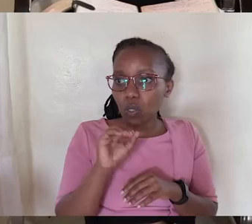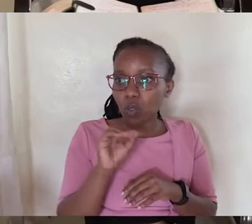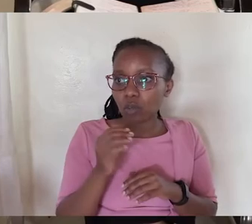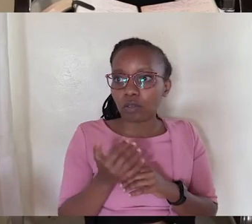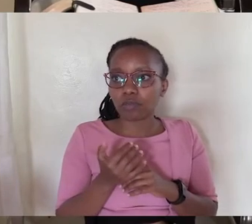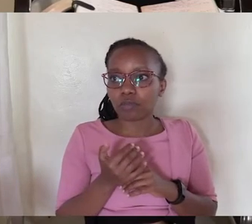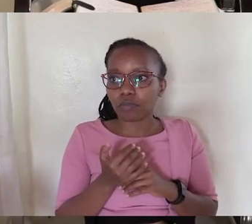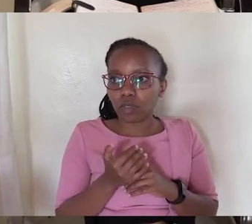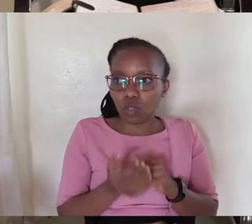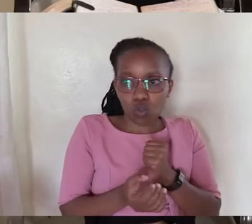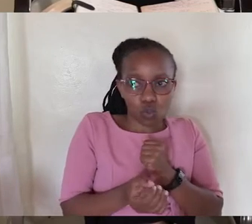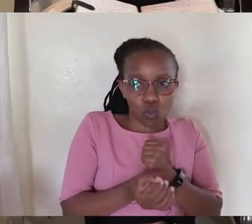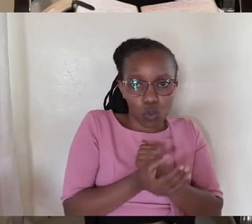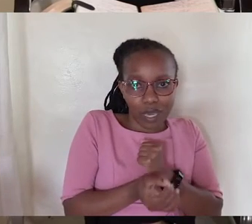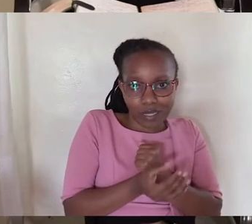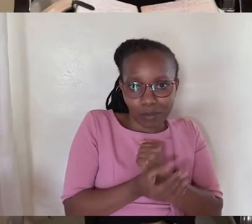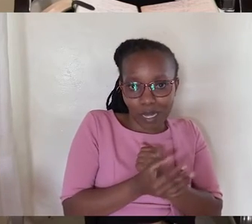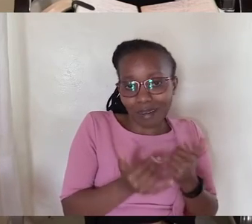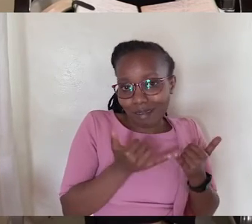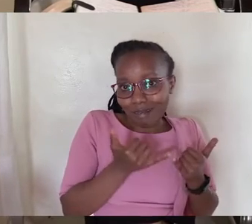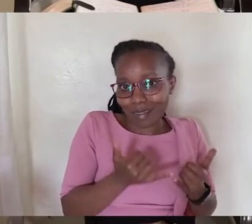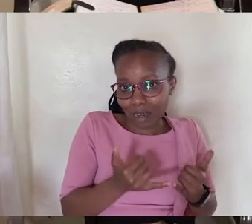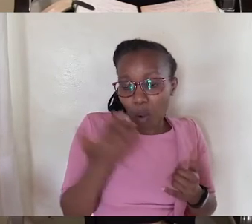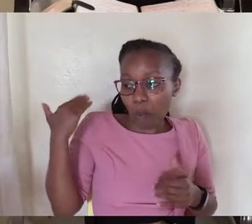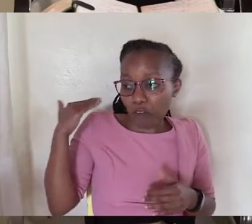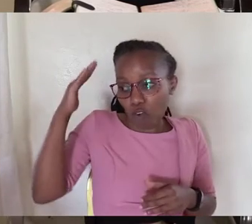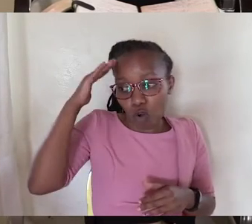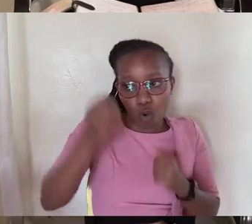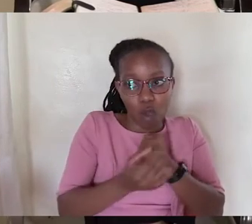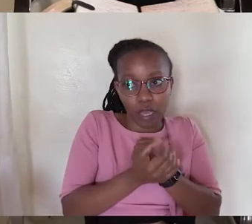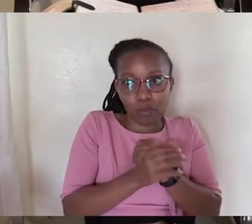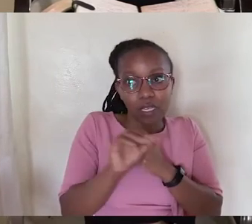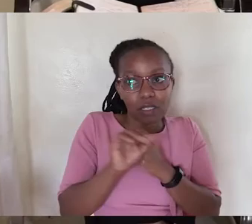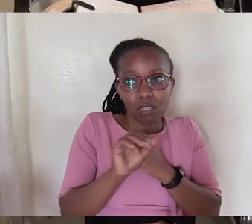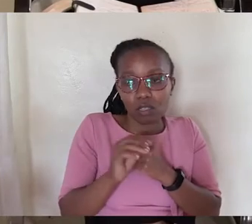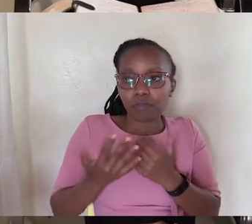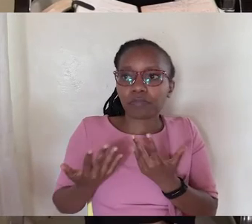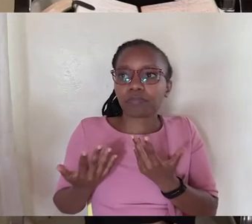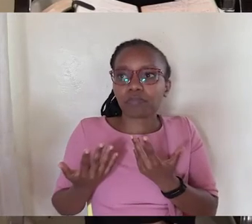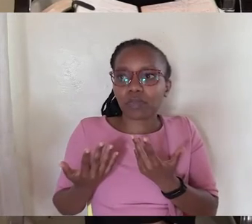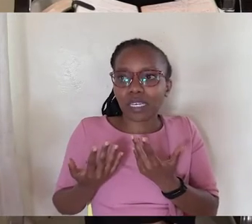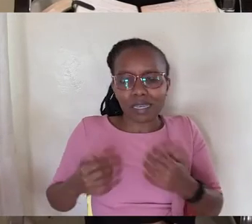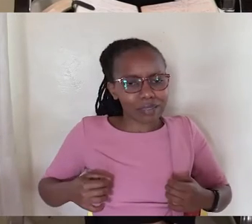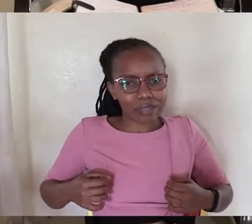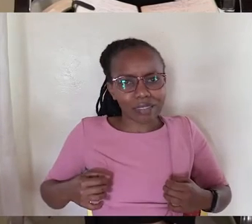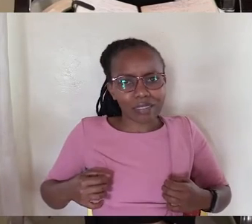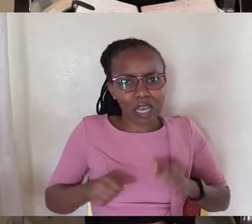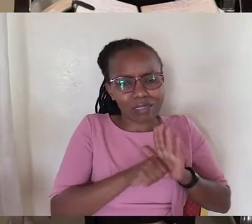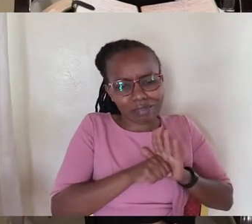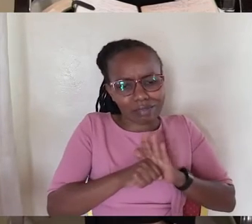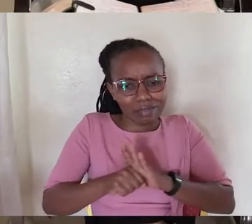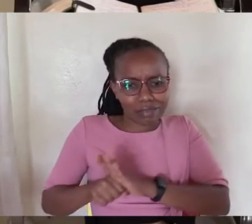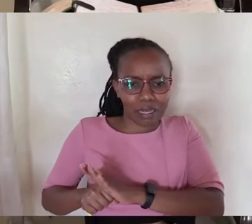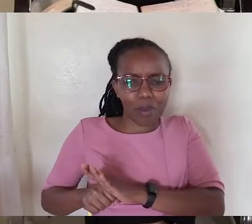I did not know how to articulate the way I do know how right now. And the idea of stigma is a